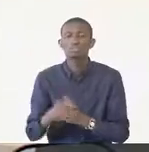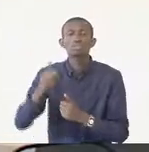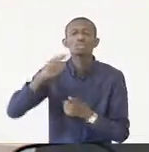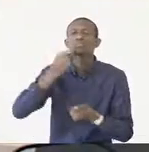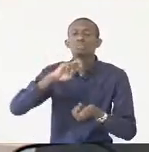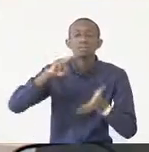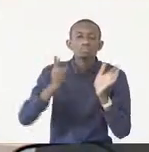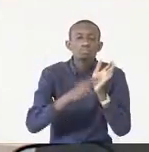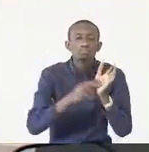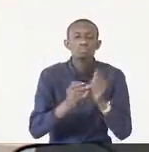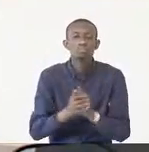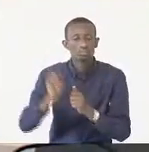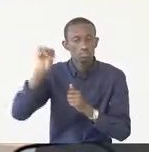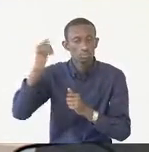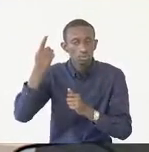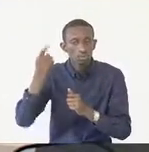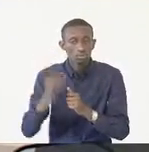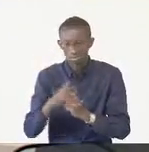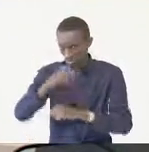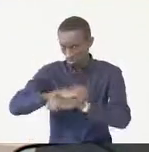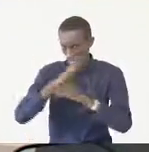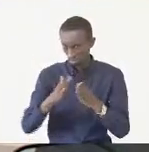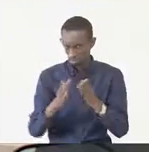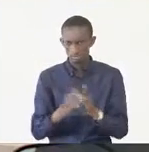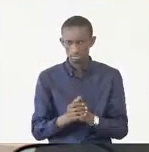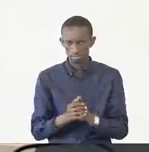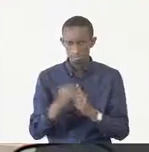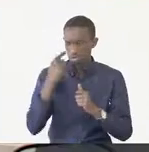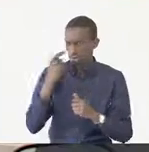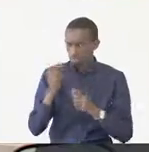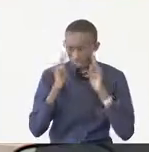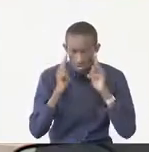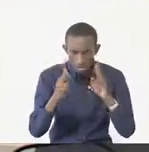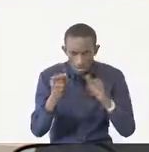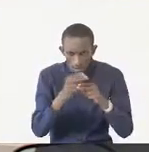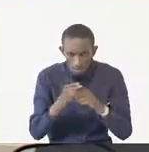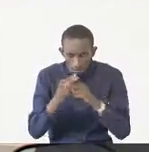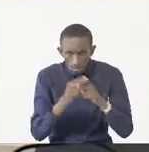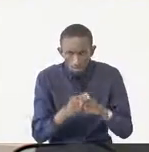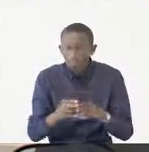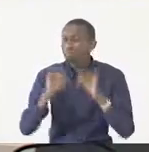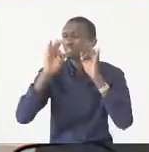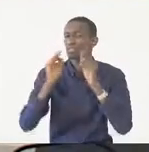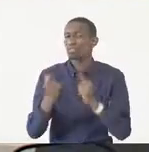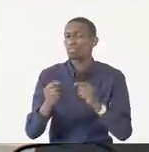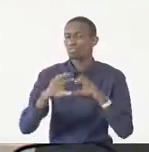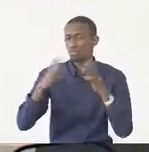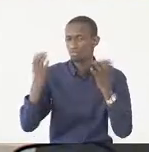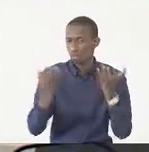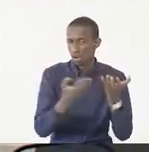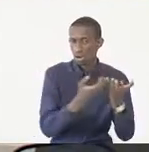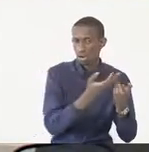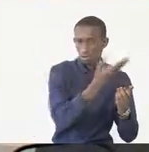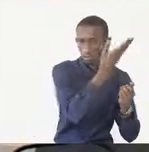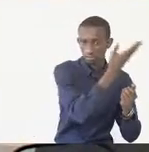M1. Then students, pay attention with the, when you have then before here,